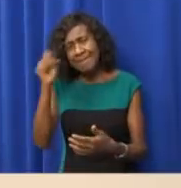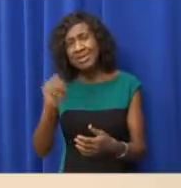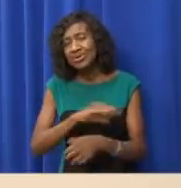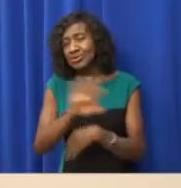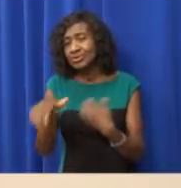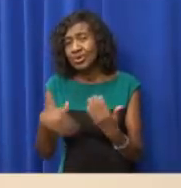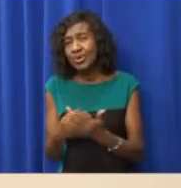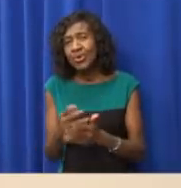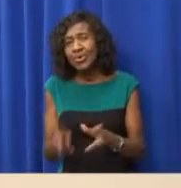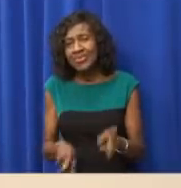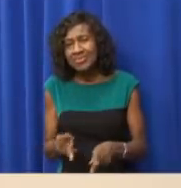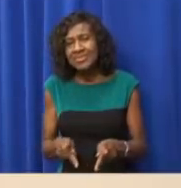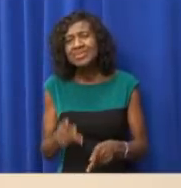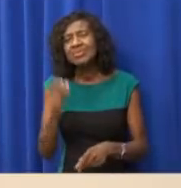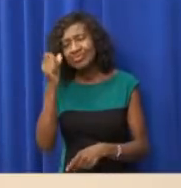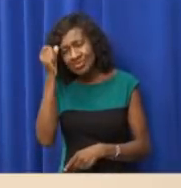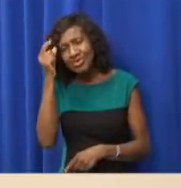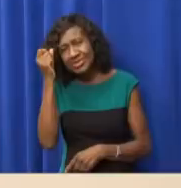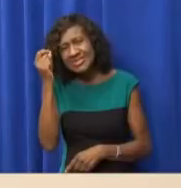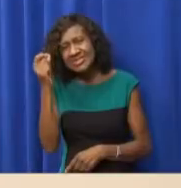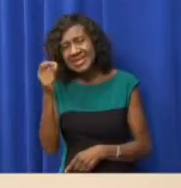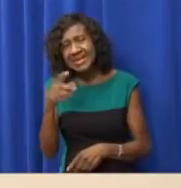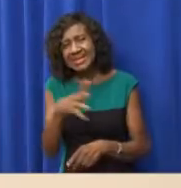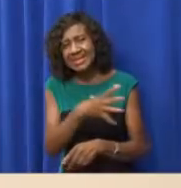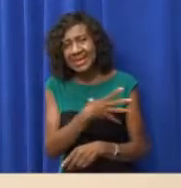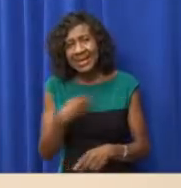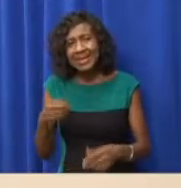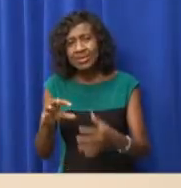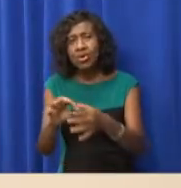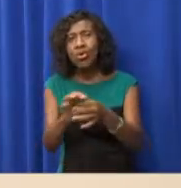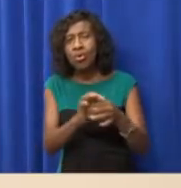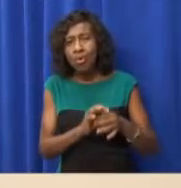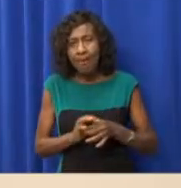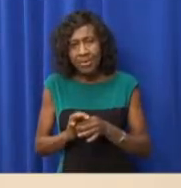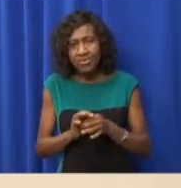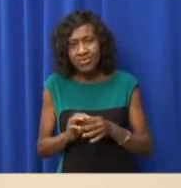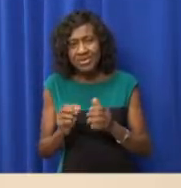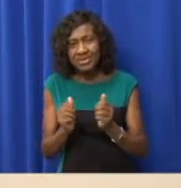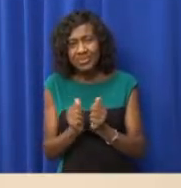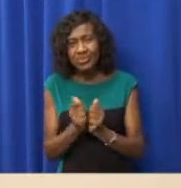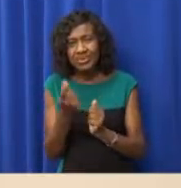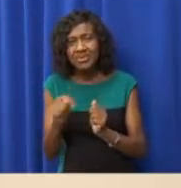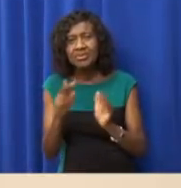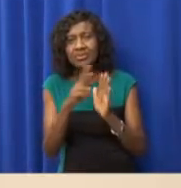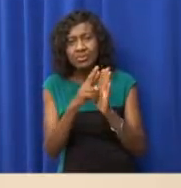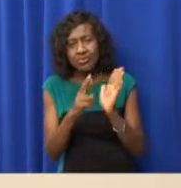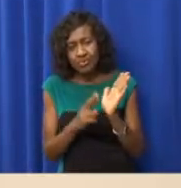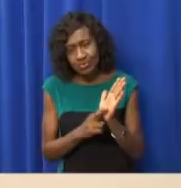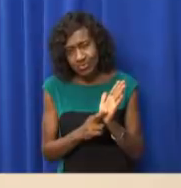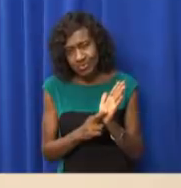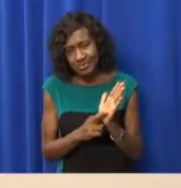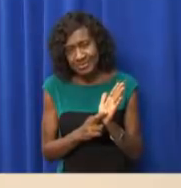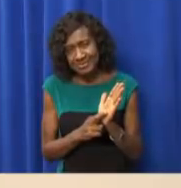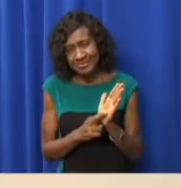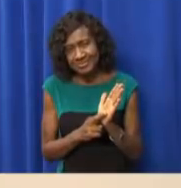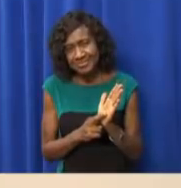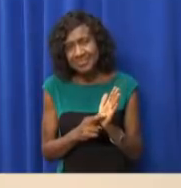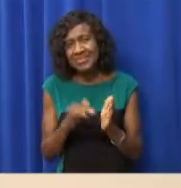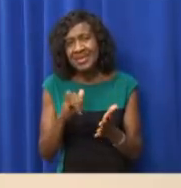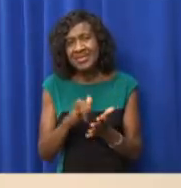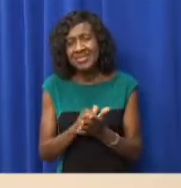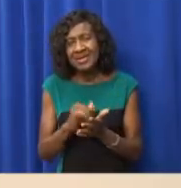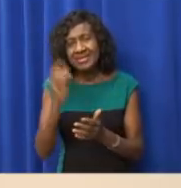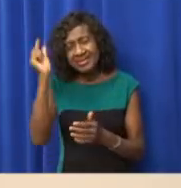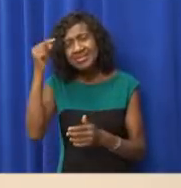has understood and has cooperated with the measures, at least in large part, that the government